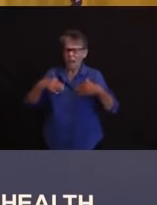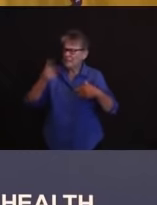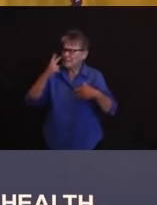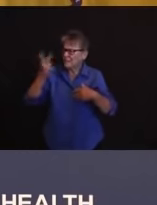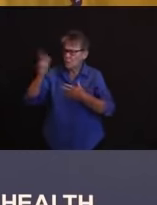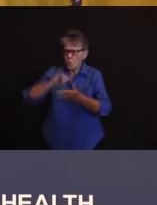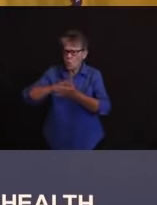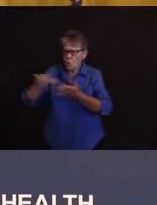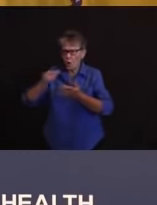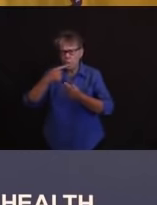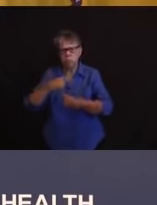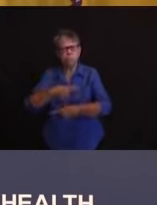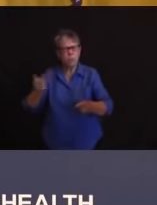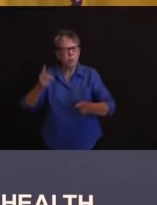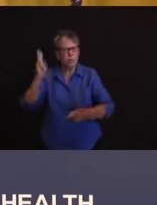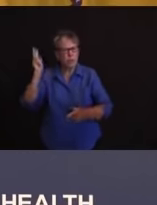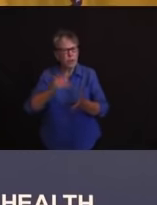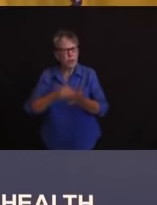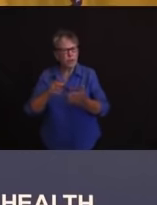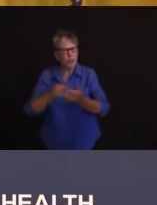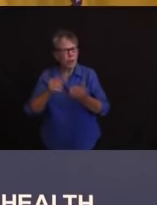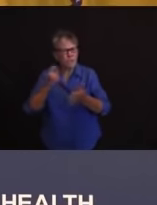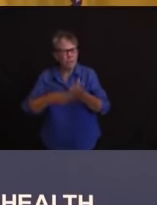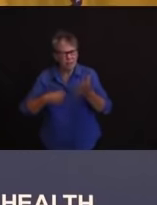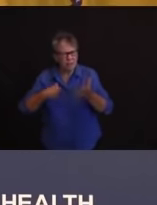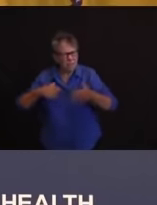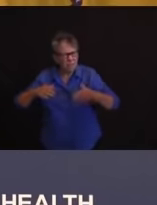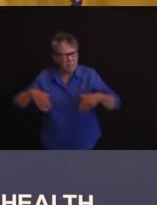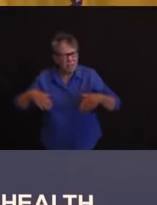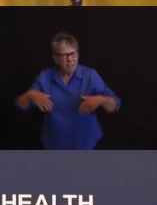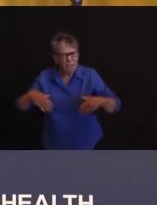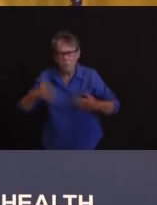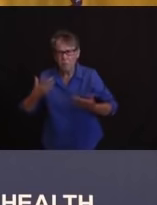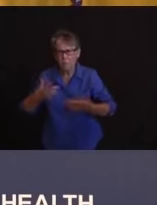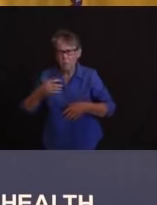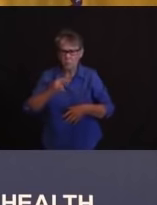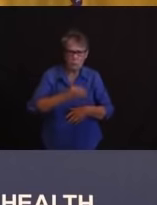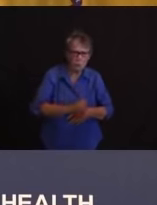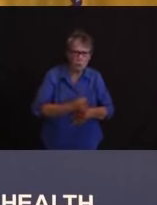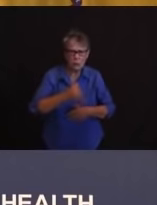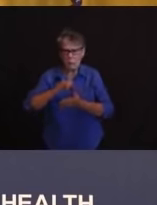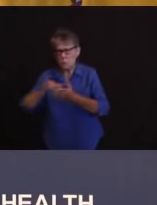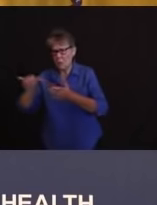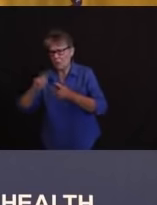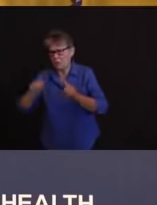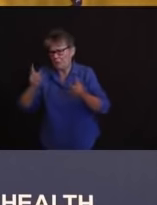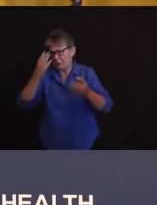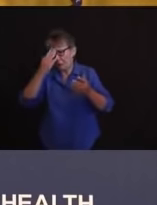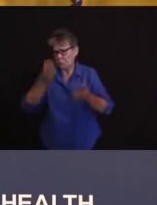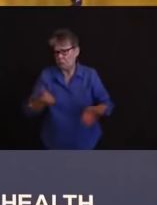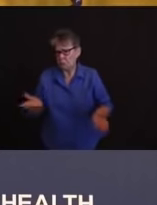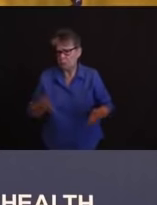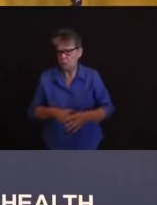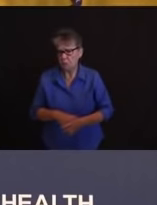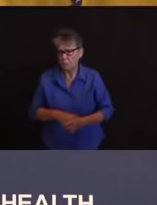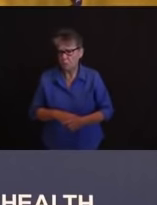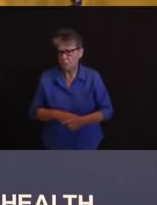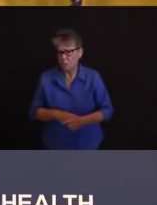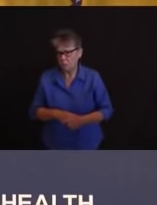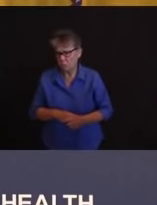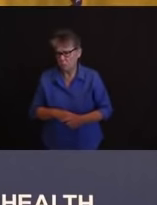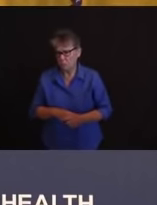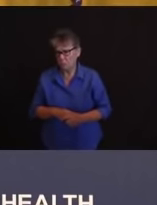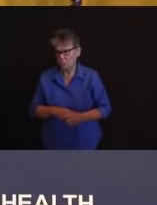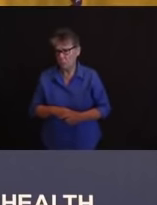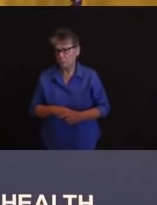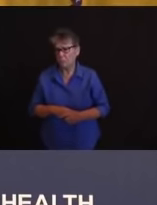necessarily the same thing. So I just want to repeat, we expect folks to do the right thing if they've been in a hotspot state, to come back